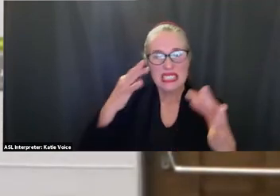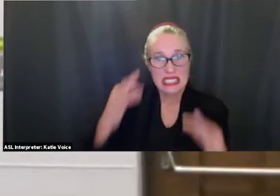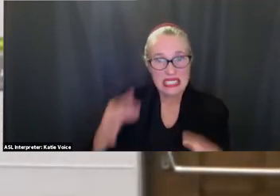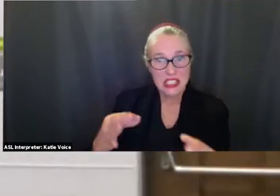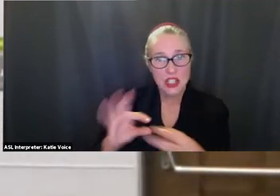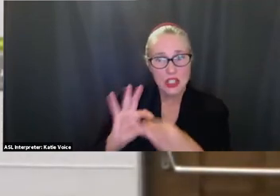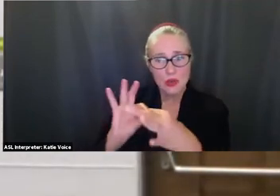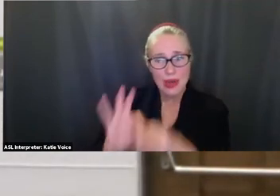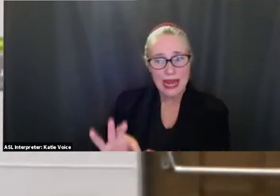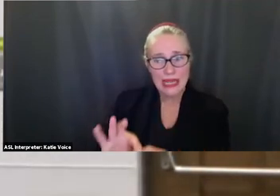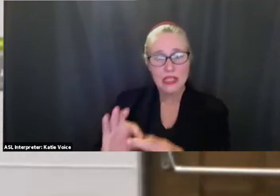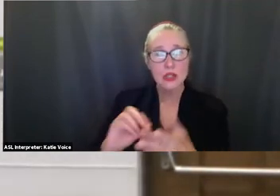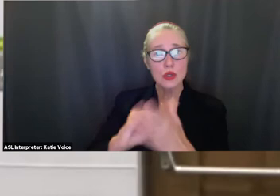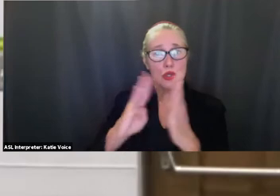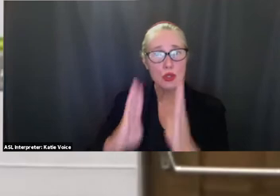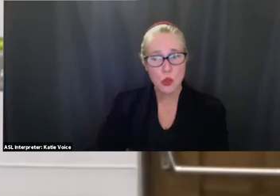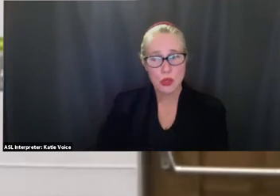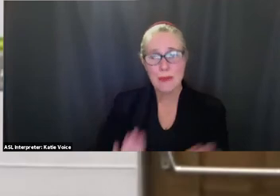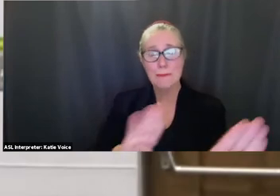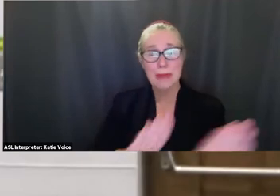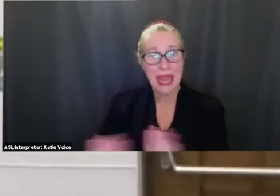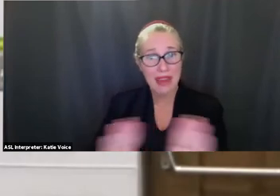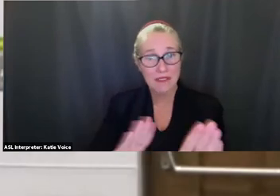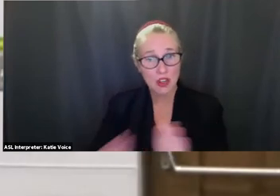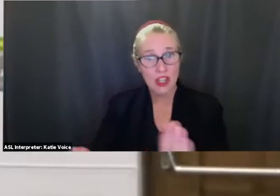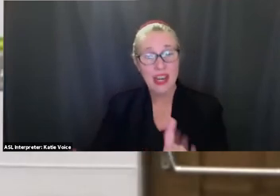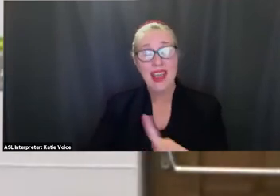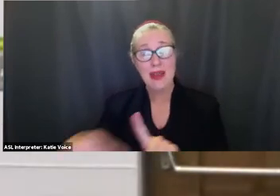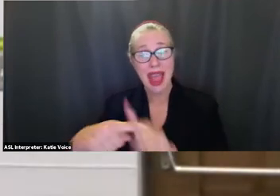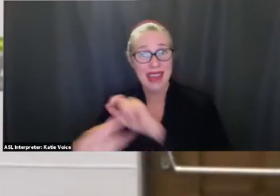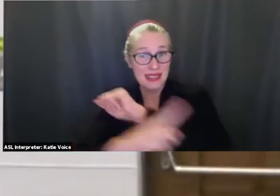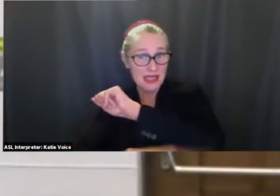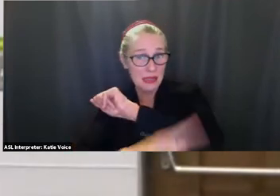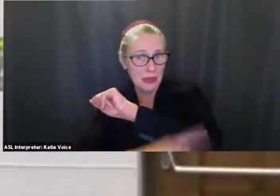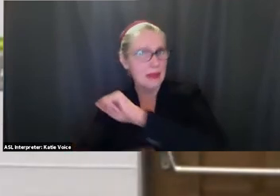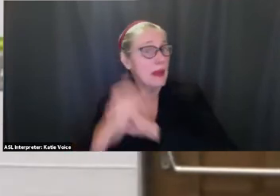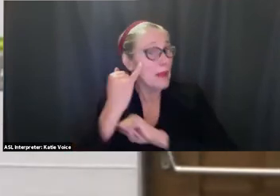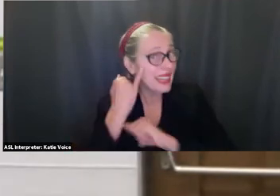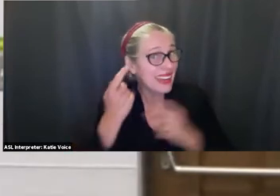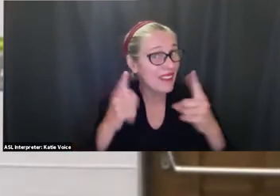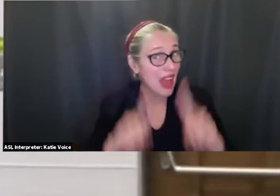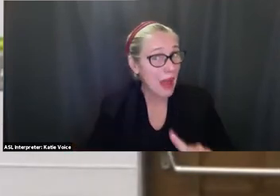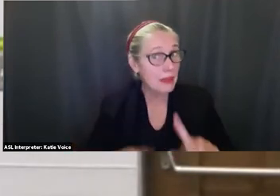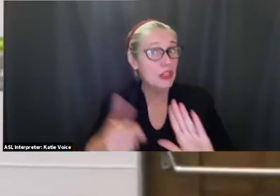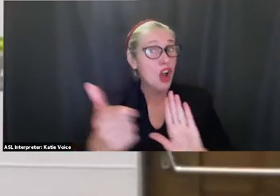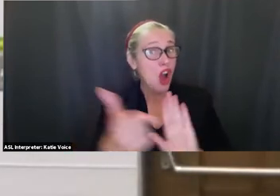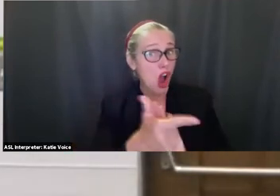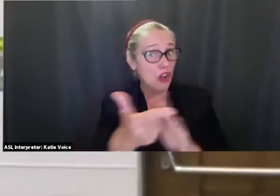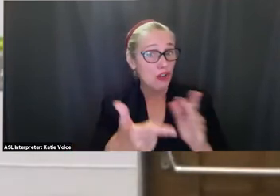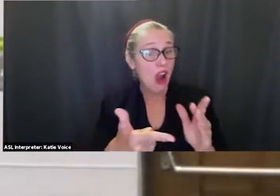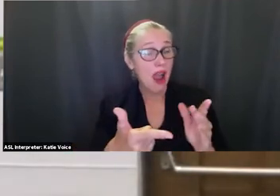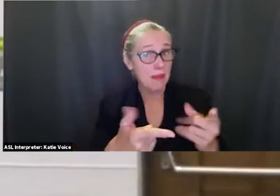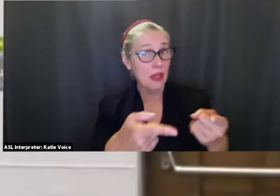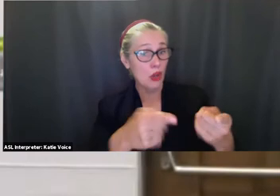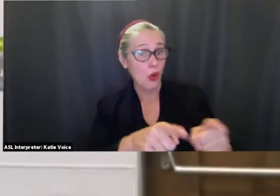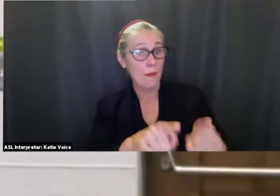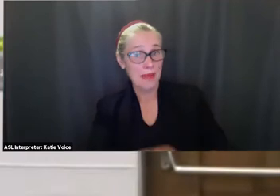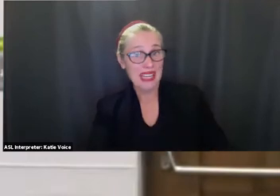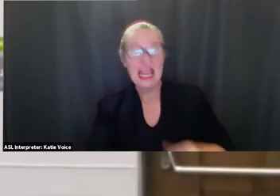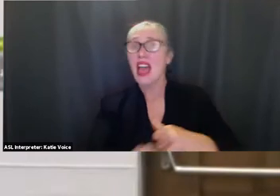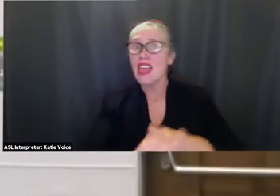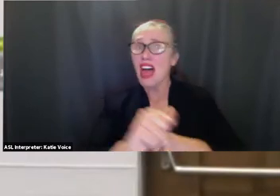but at the same time it was agreed that if a crime is committed that threaten the